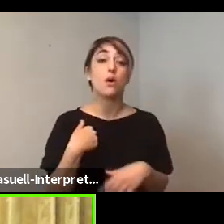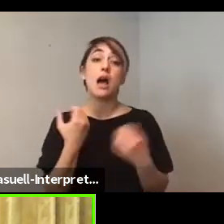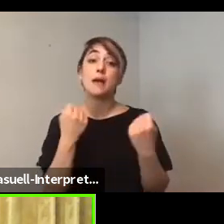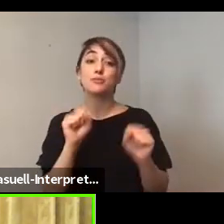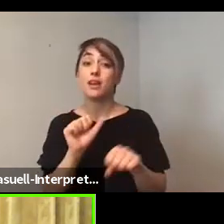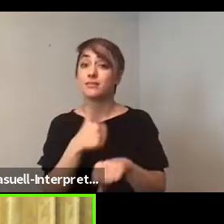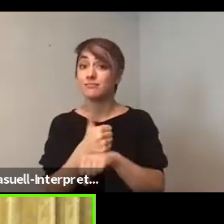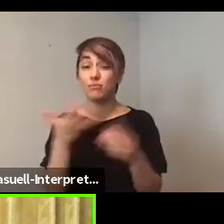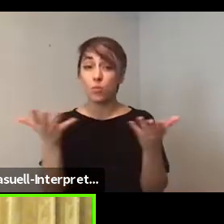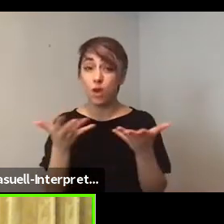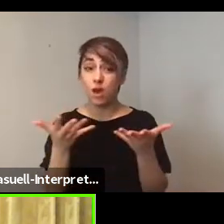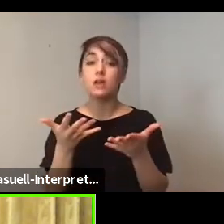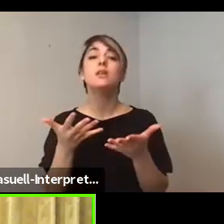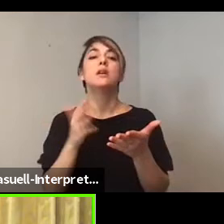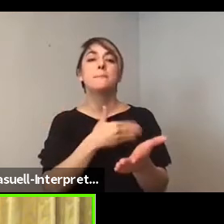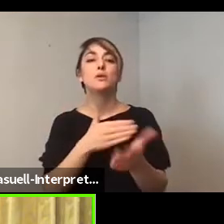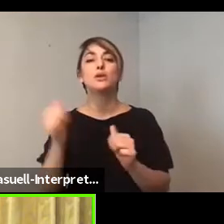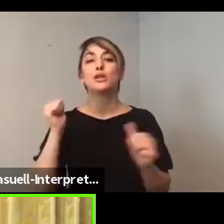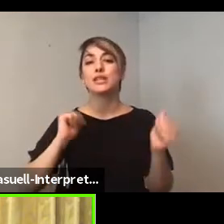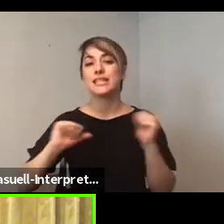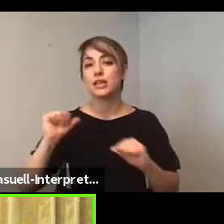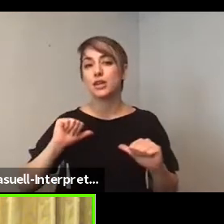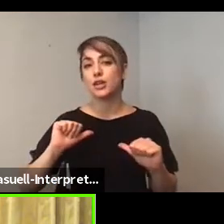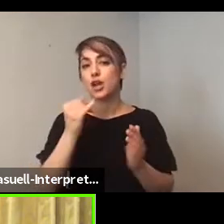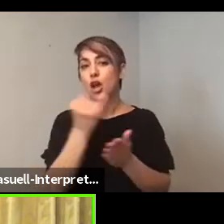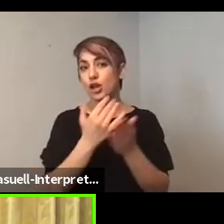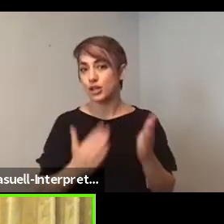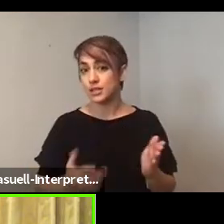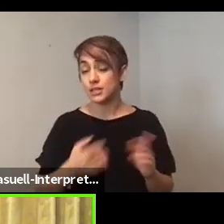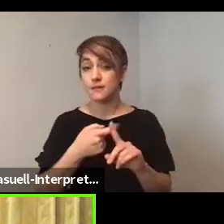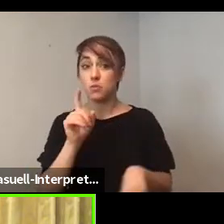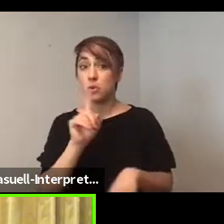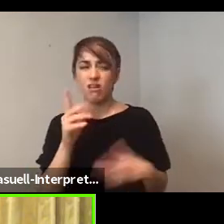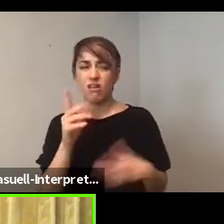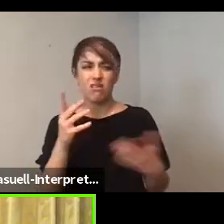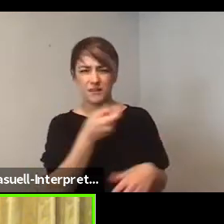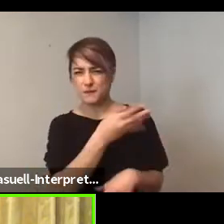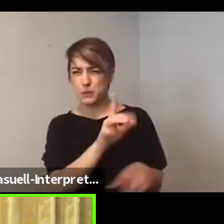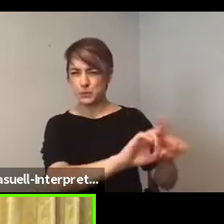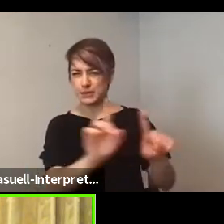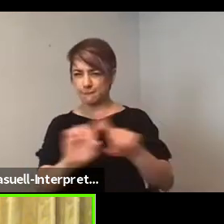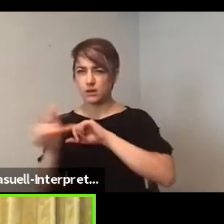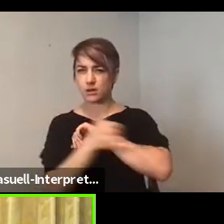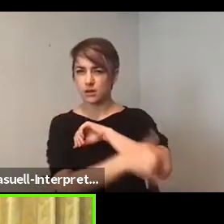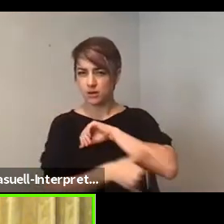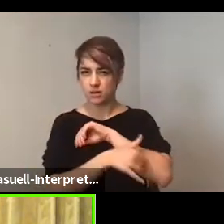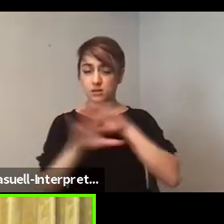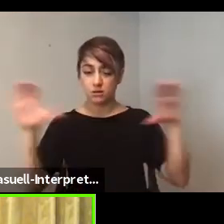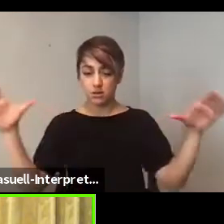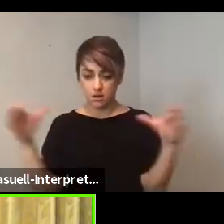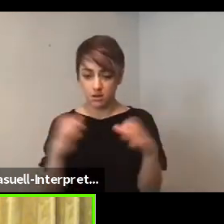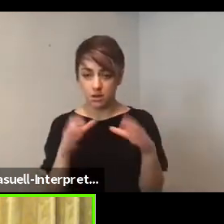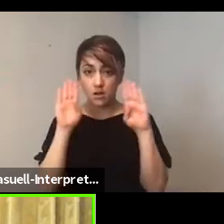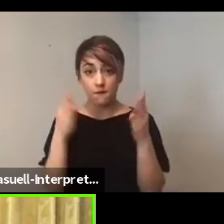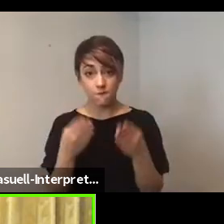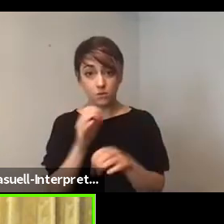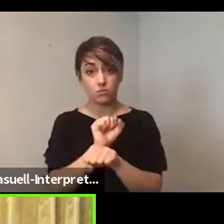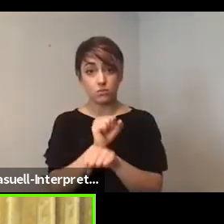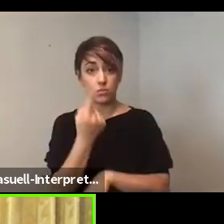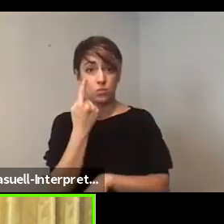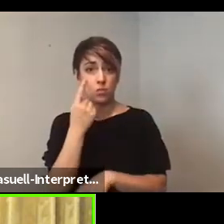musical theater artists from 3 or 4 countries together to work on one project. And what